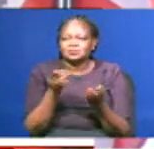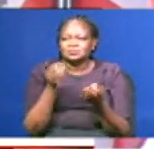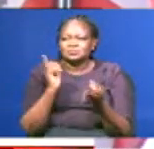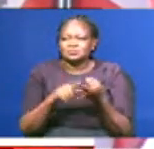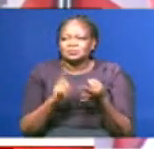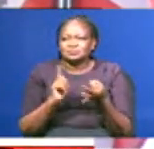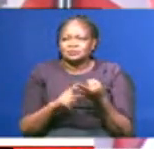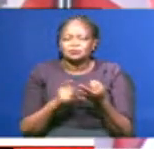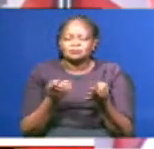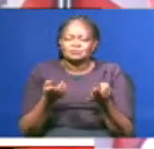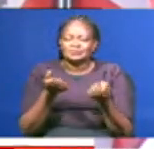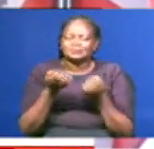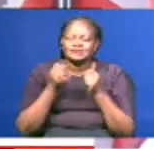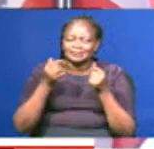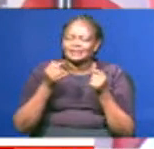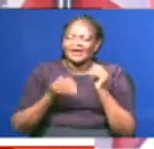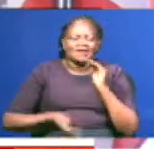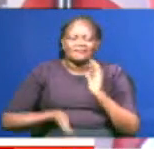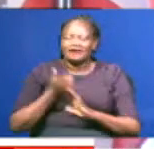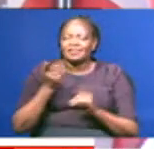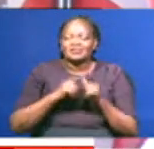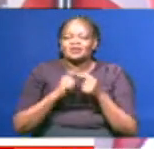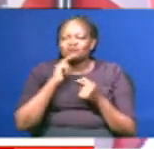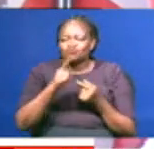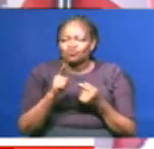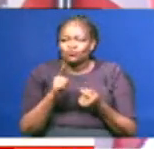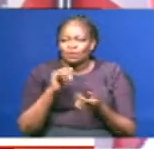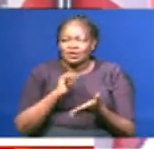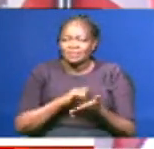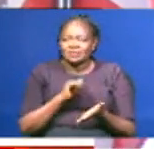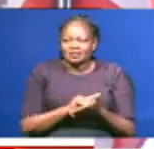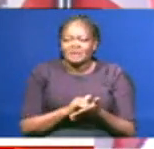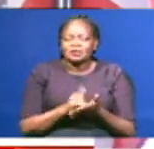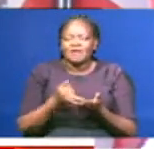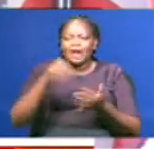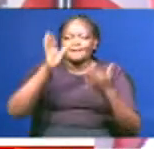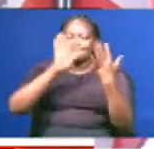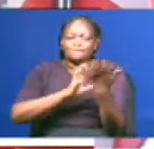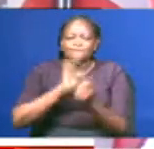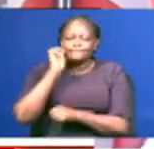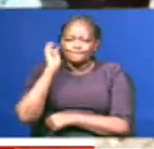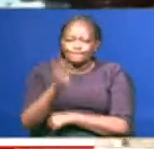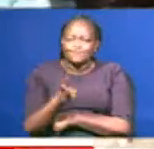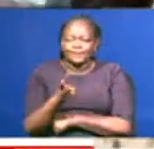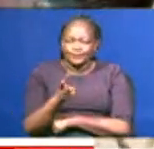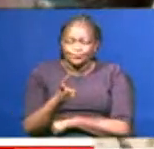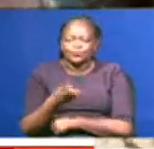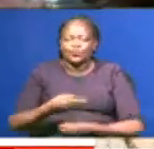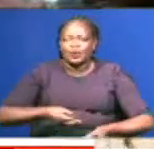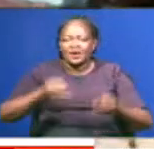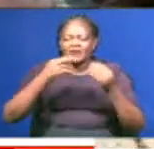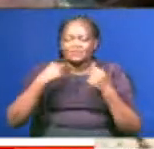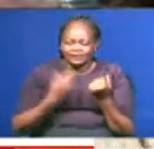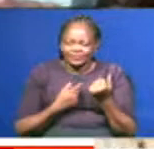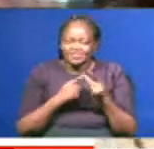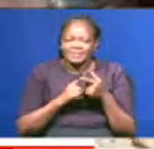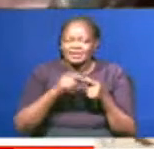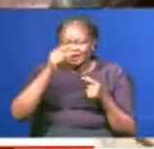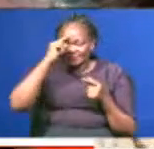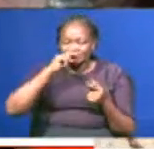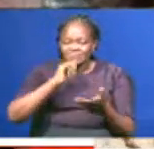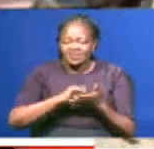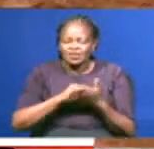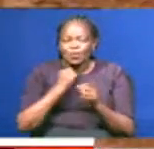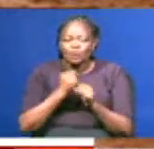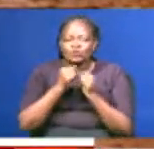needed like today. And therefore, that approach will give us. The government says it is working with